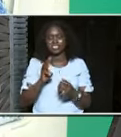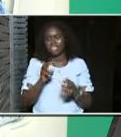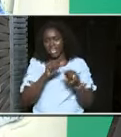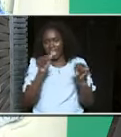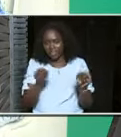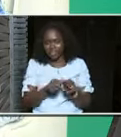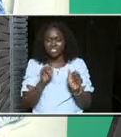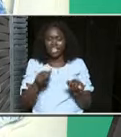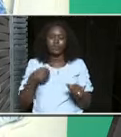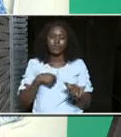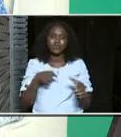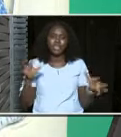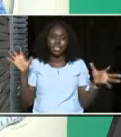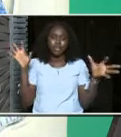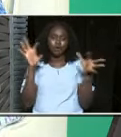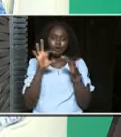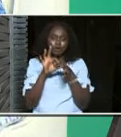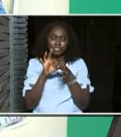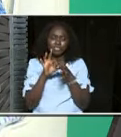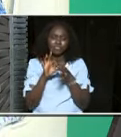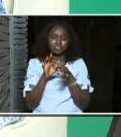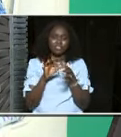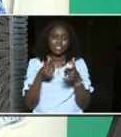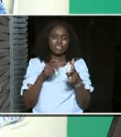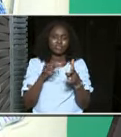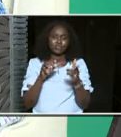Can we connect to University of Maiduguri, please?